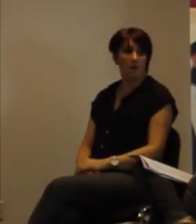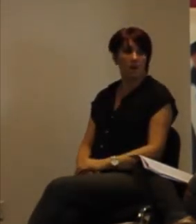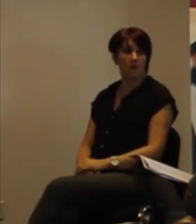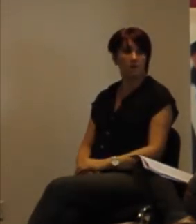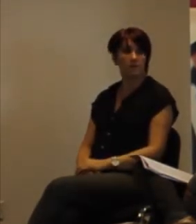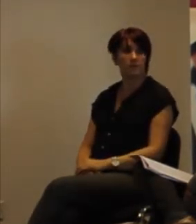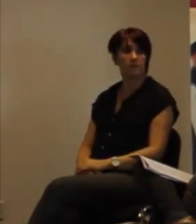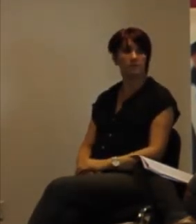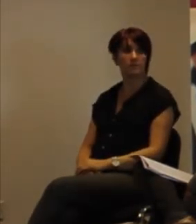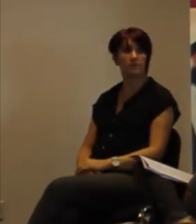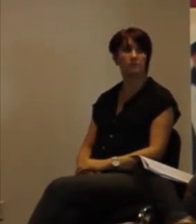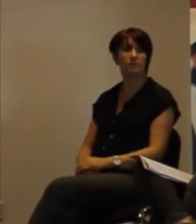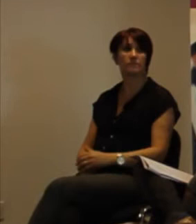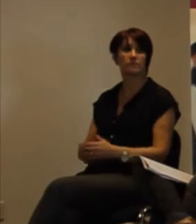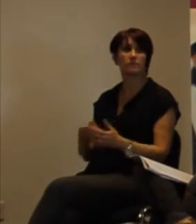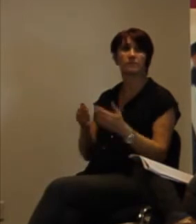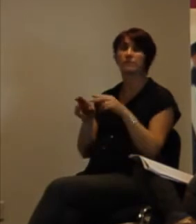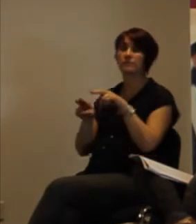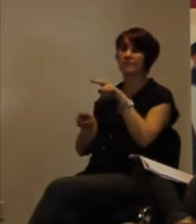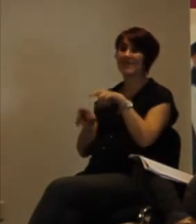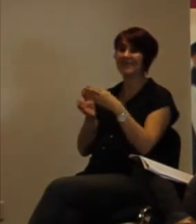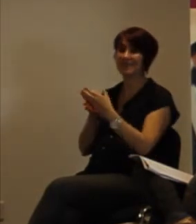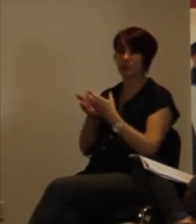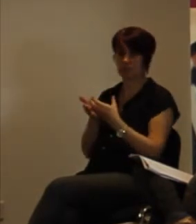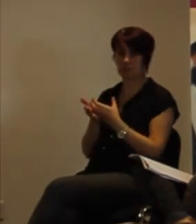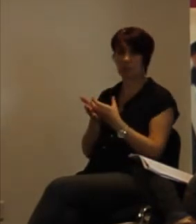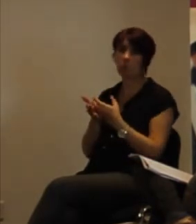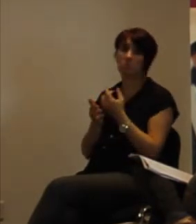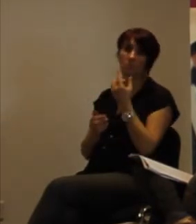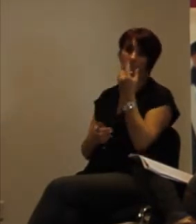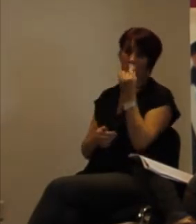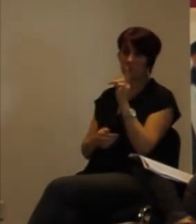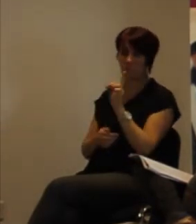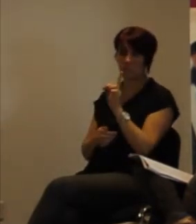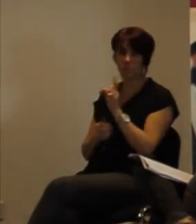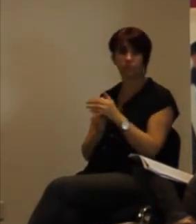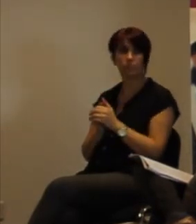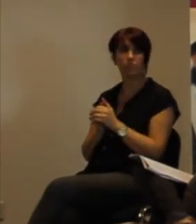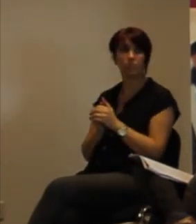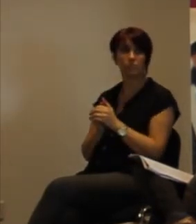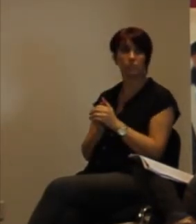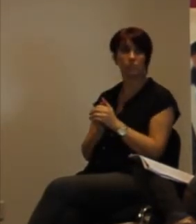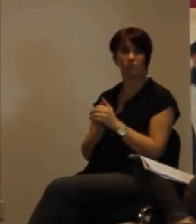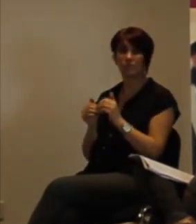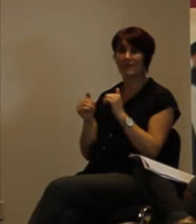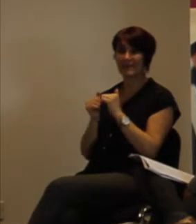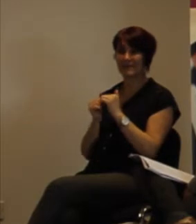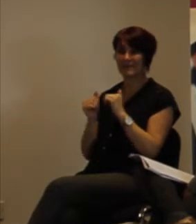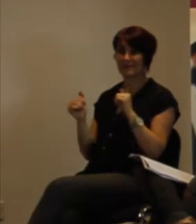another category of adjustment are the assessment conditions. So we have the possibility of separate assessment